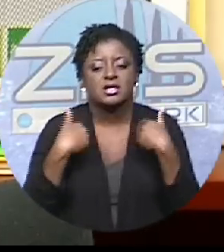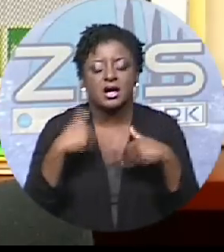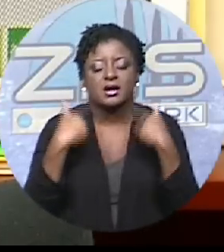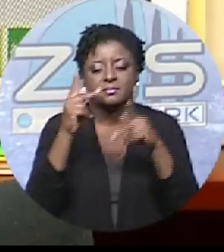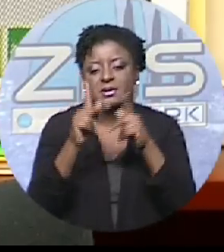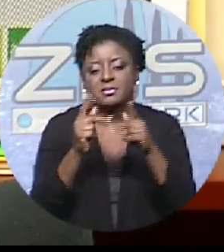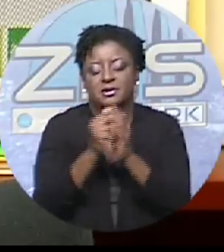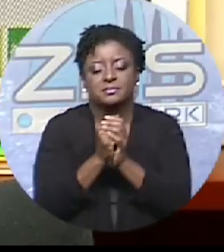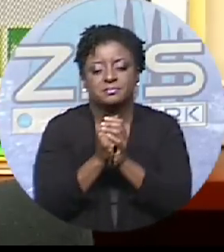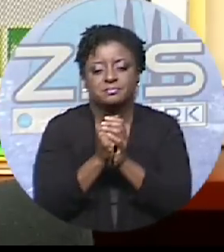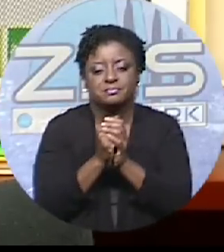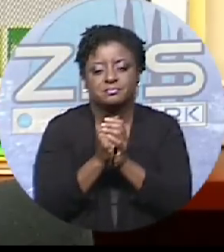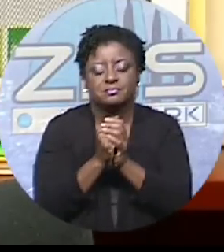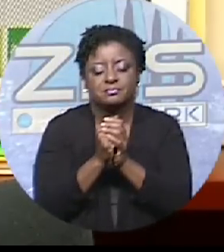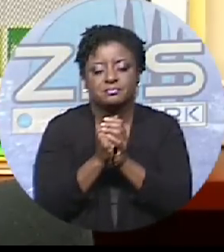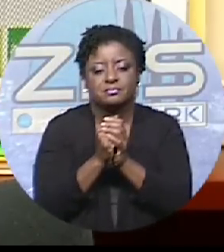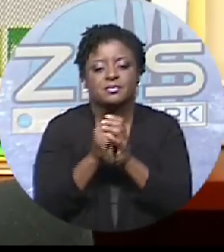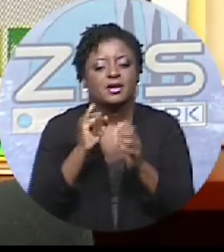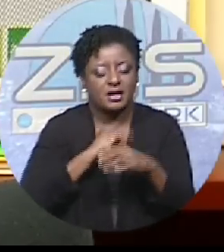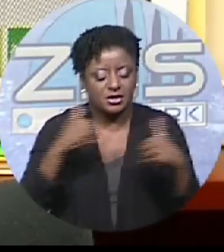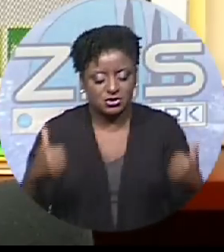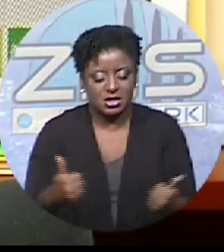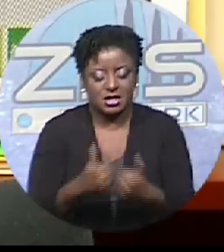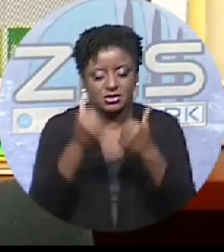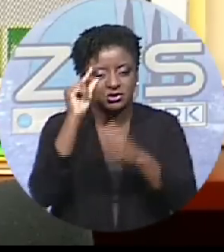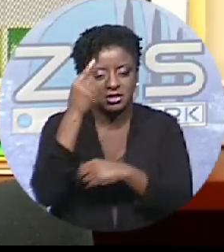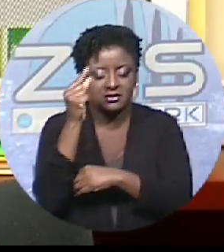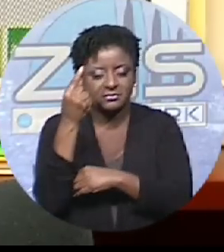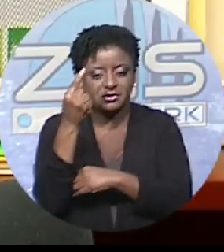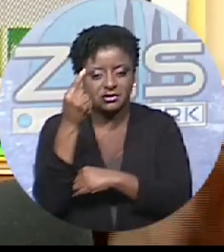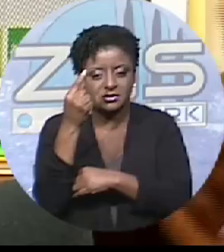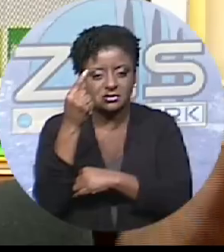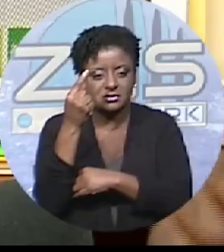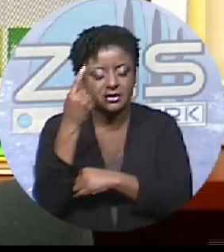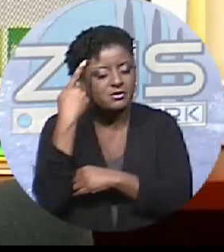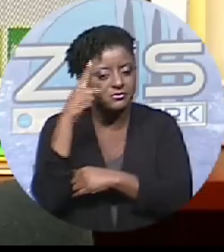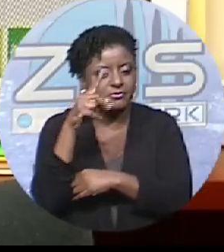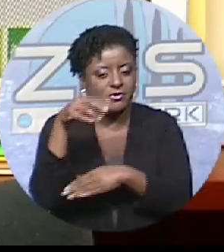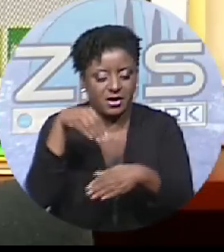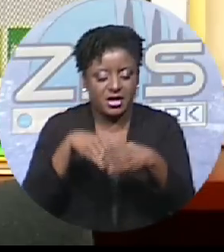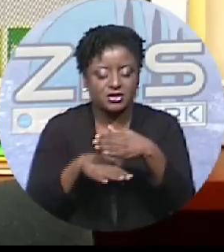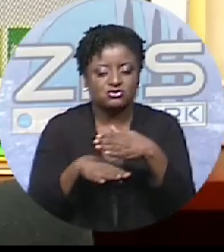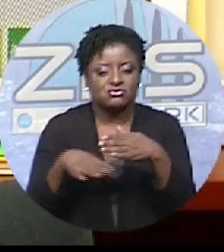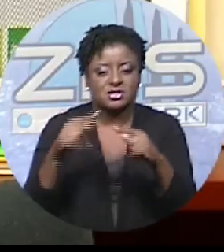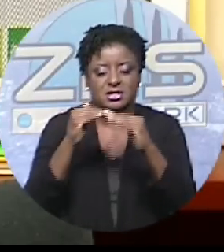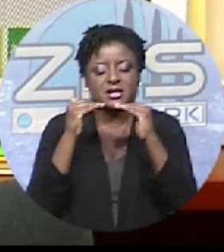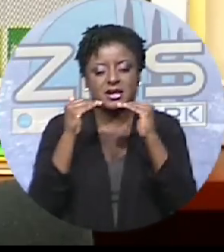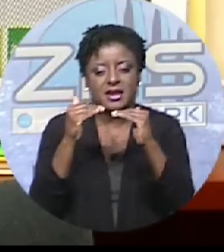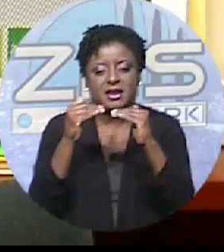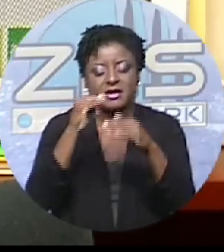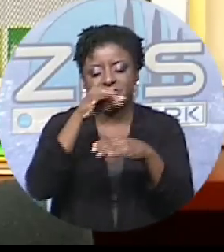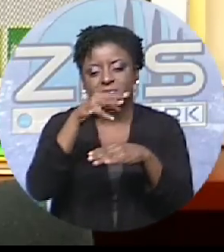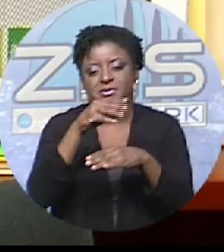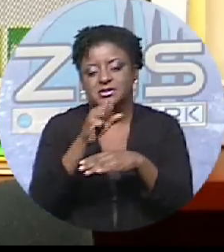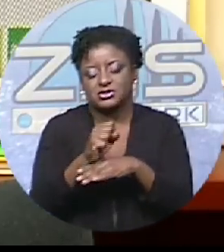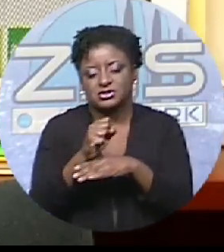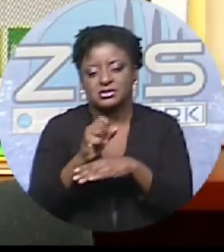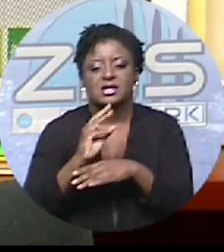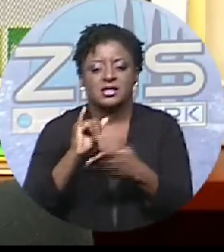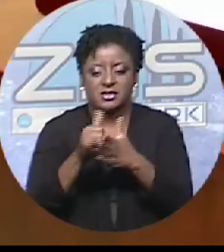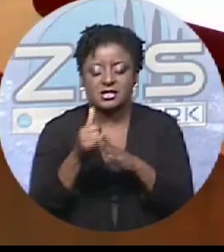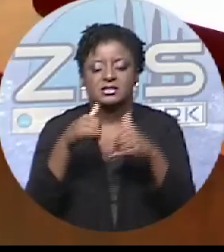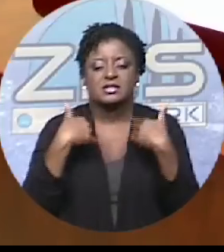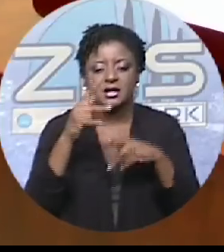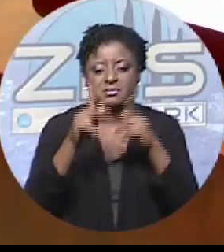it has entry-level positions. These young people should be